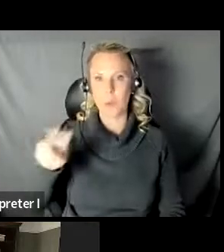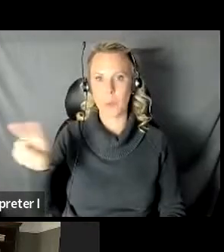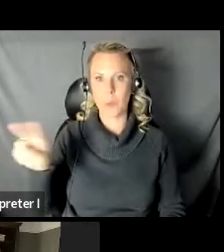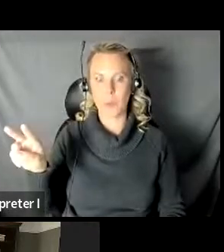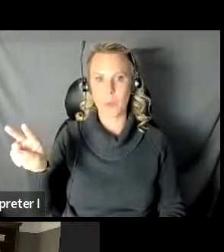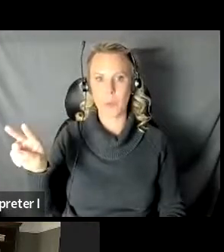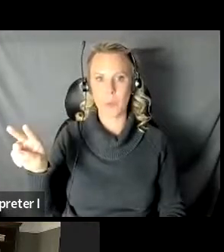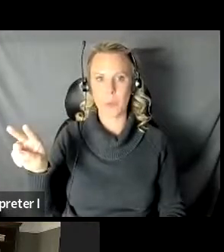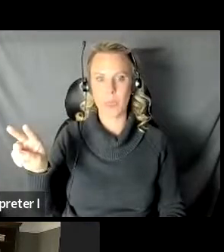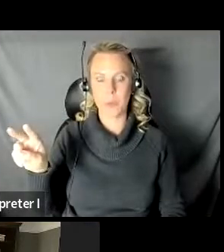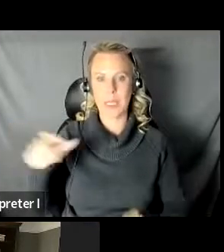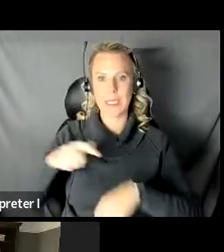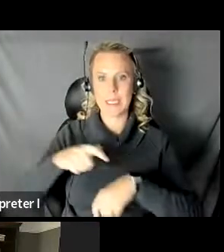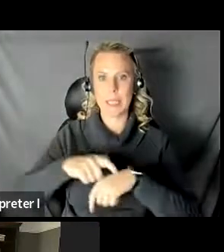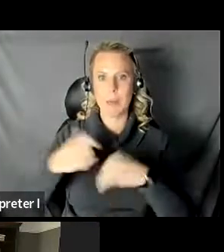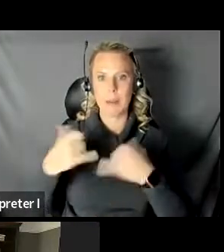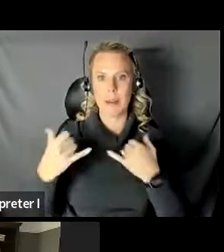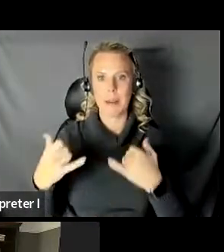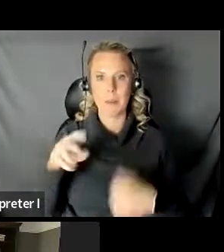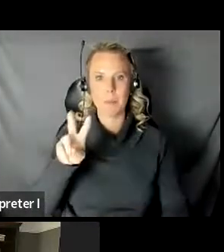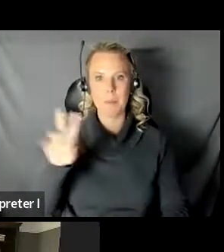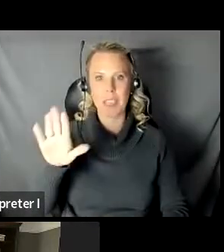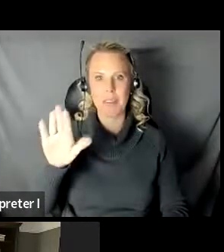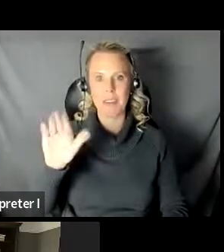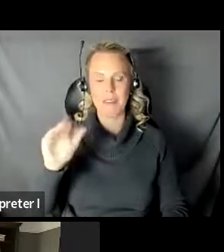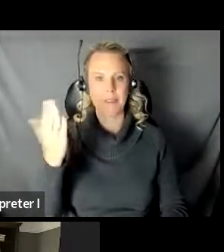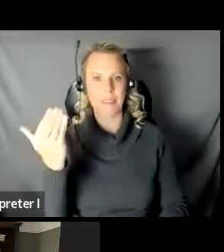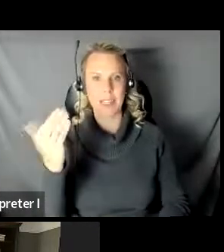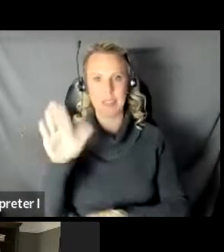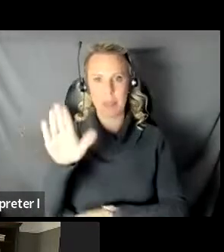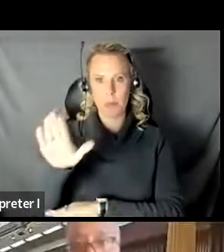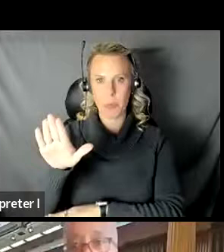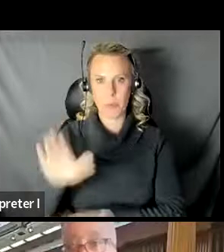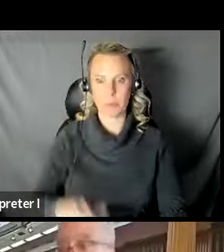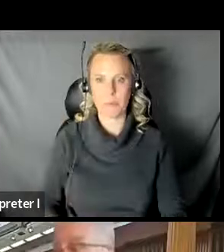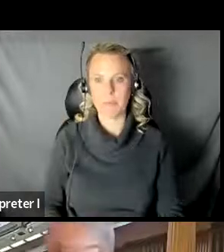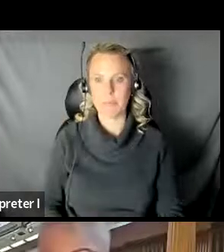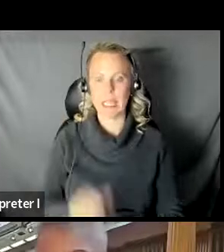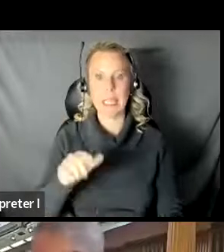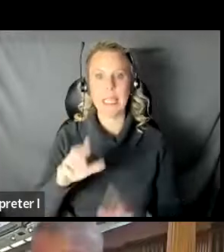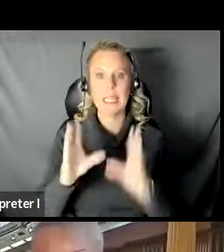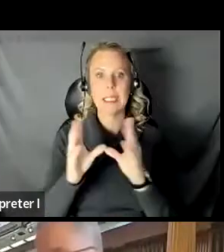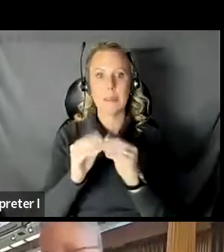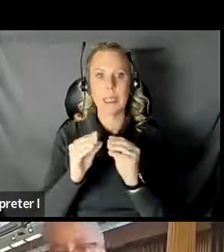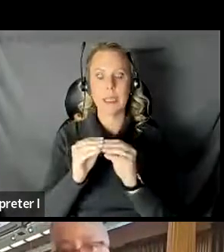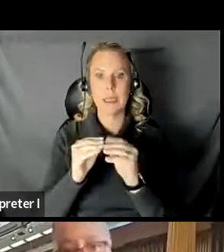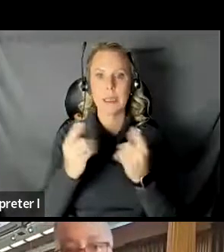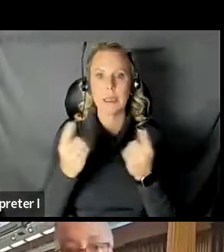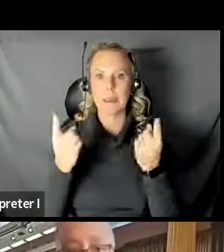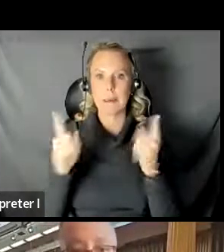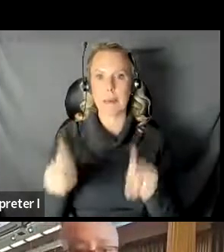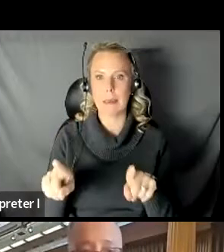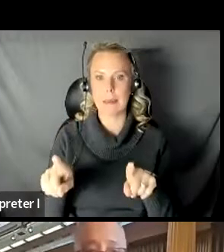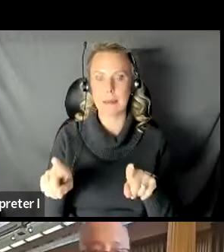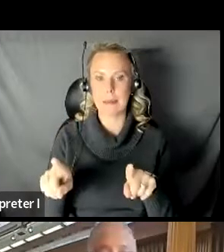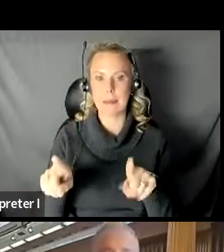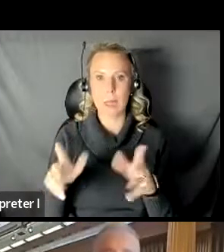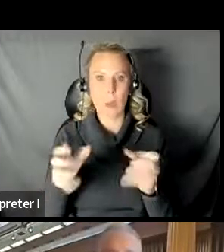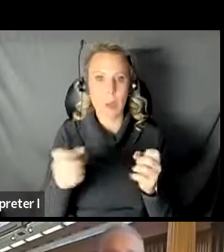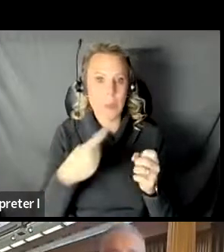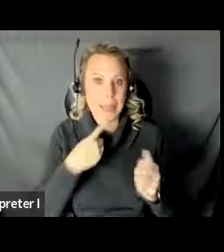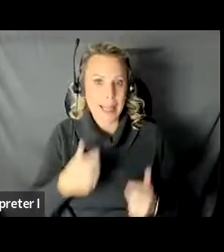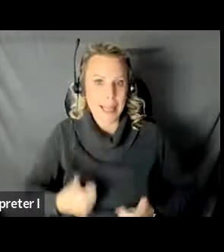2022. The time is 2:15 in the afternoon. This meeting is being conducted, I want to